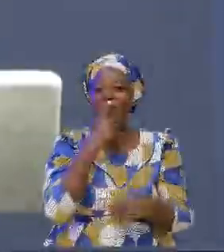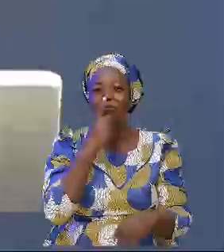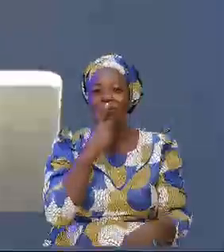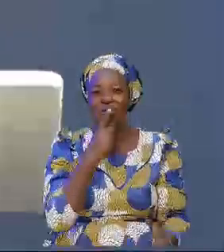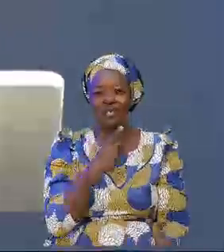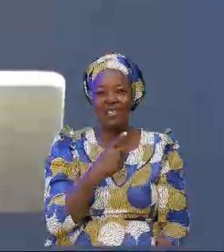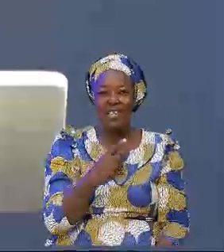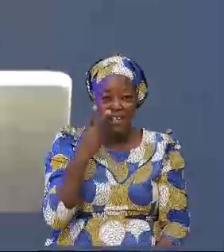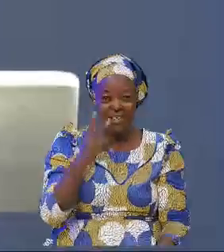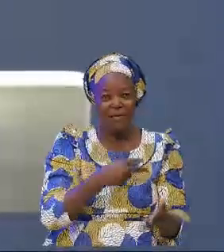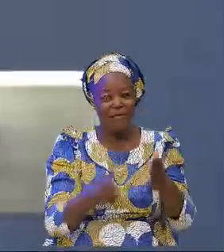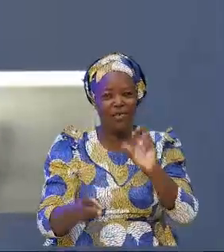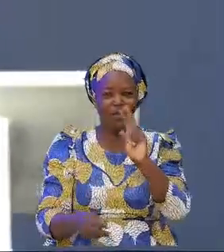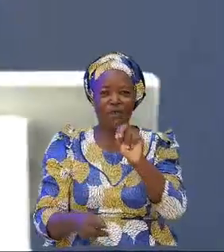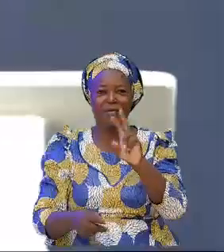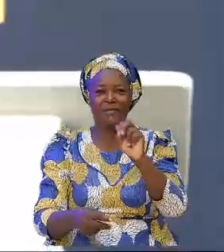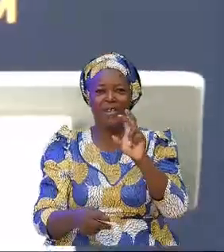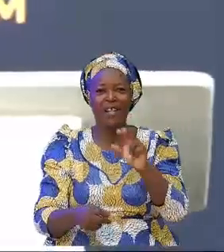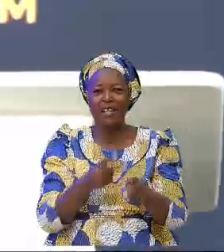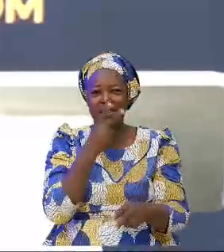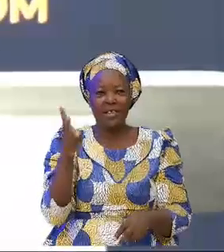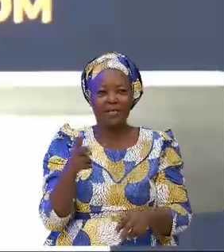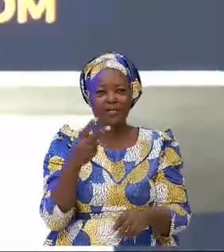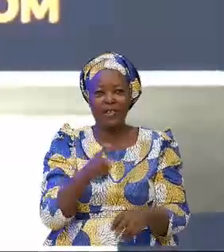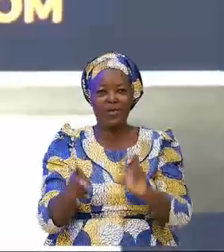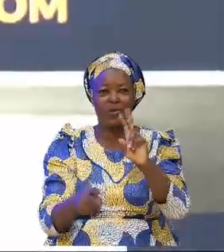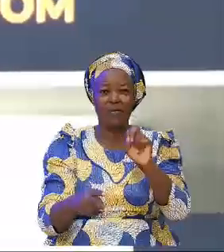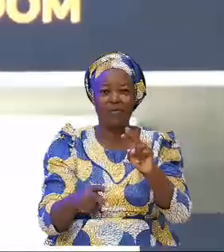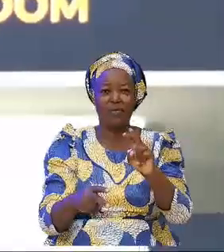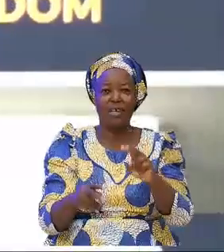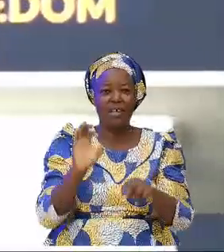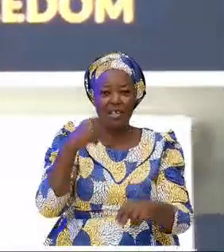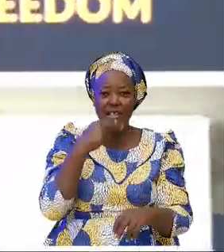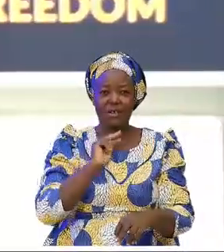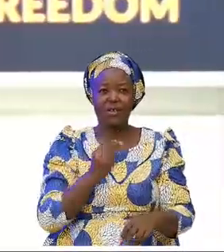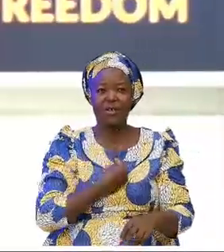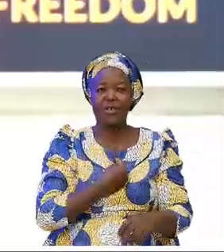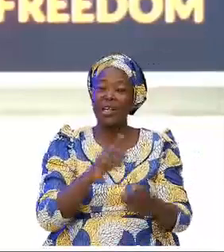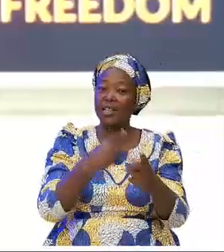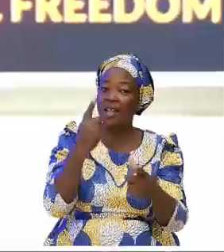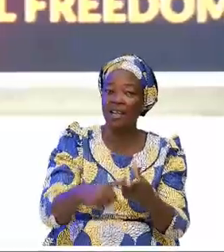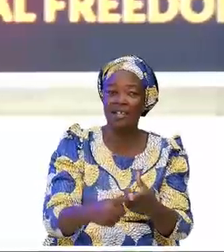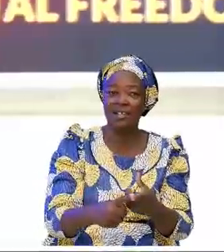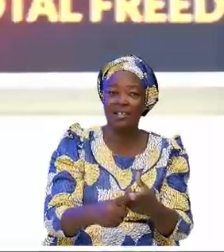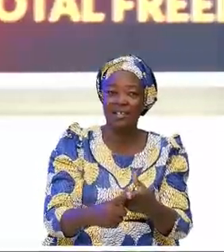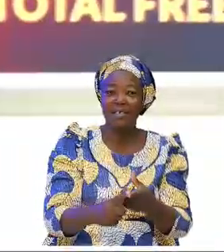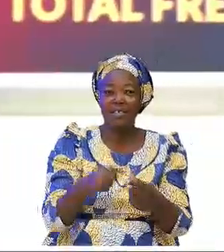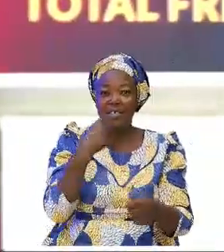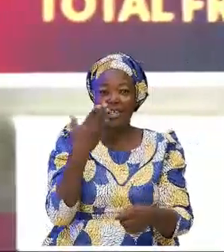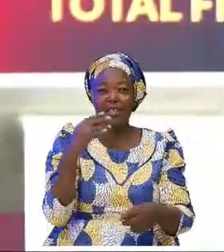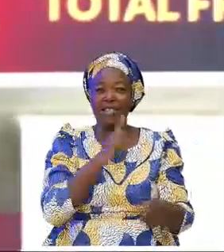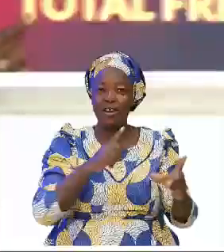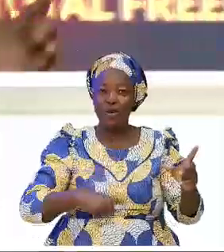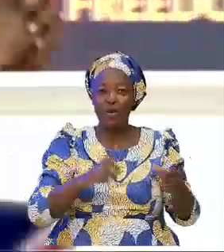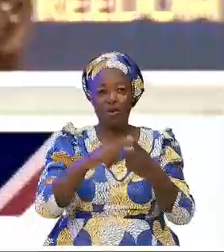behold, I have put my words in thy mouth. Look at verse 12. In verse 12, it